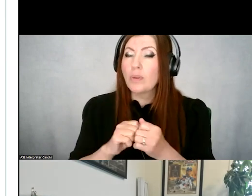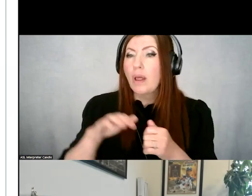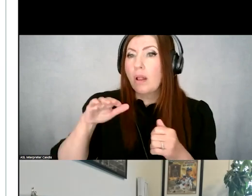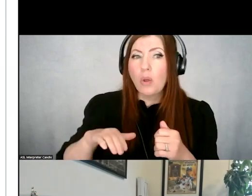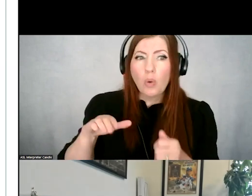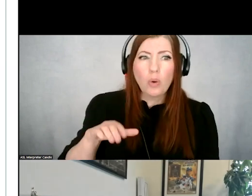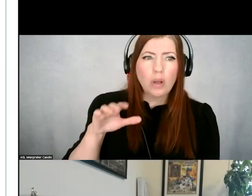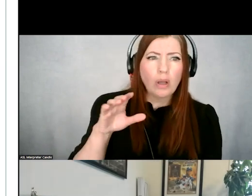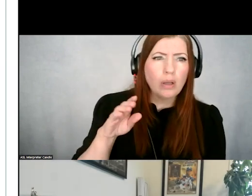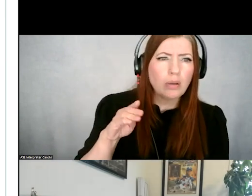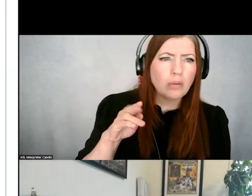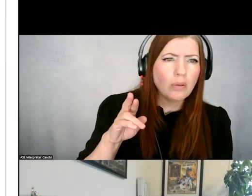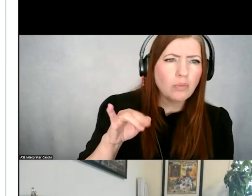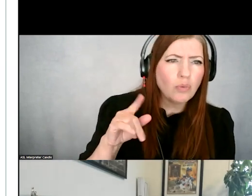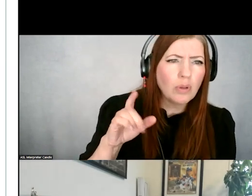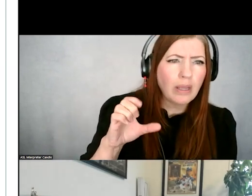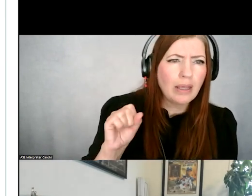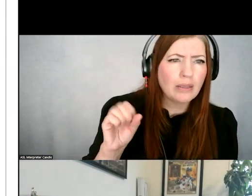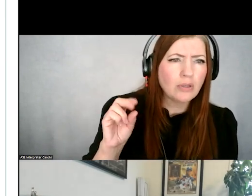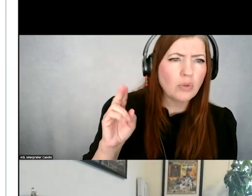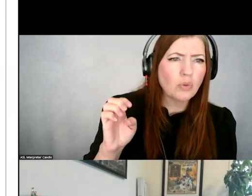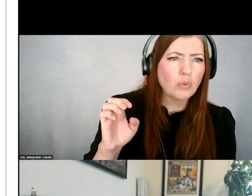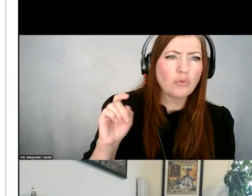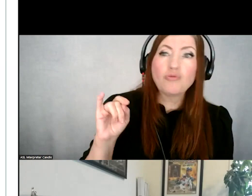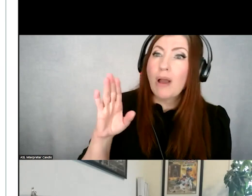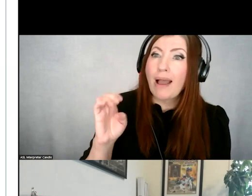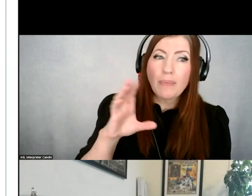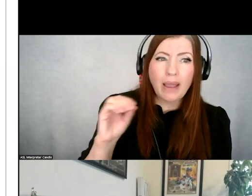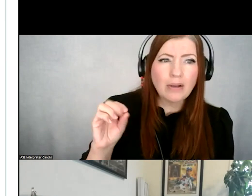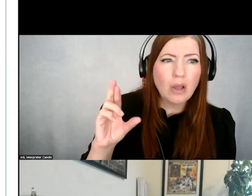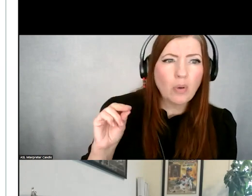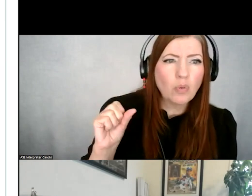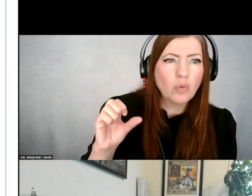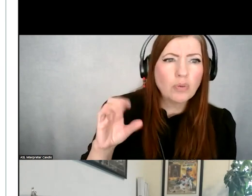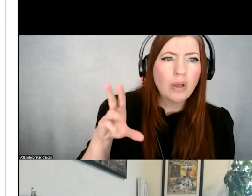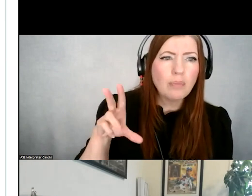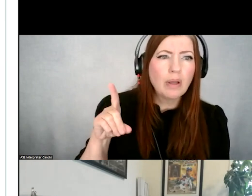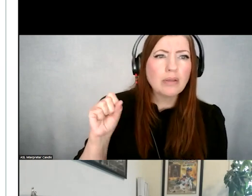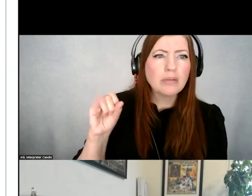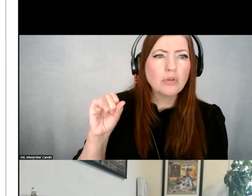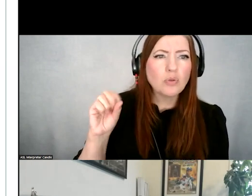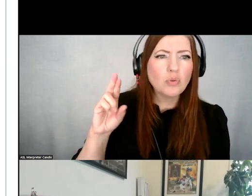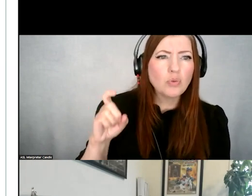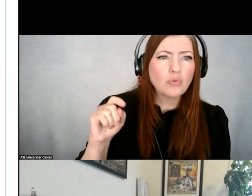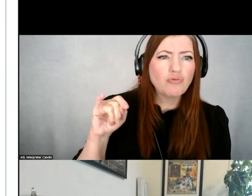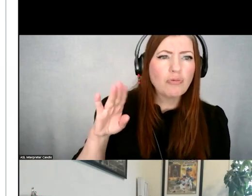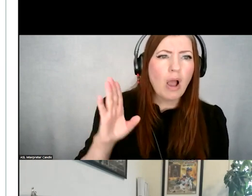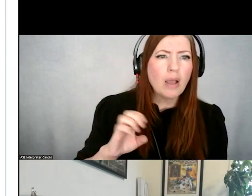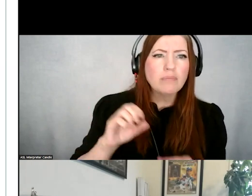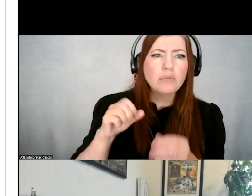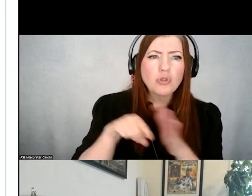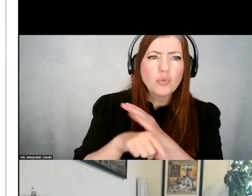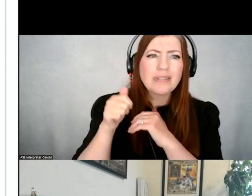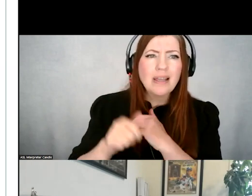Brule Sioux tribe and the Rosebud Sioux tribe suicide and crisis support line. So you'll see that you can call 988 or